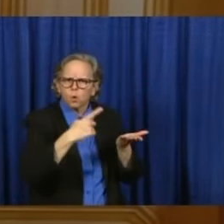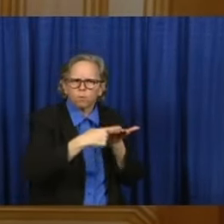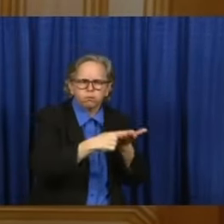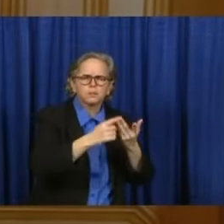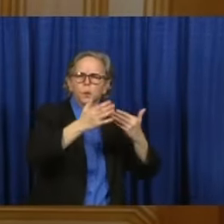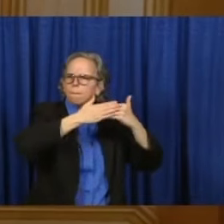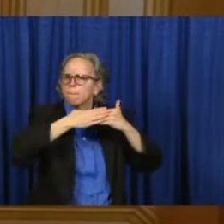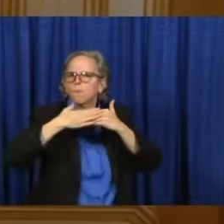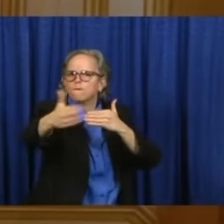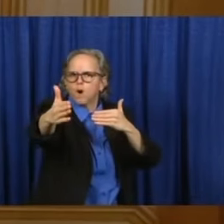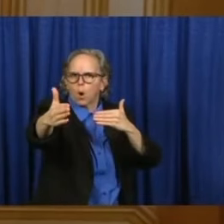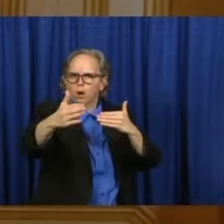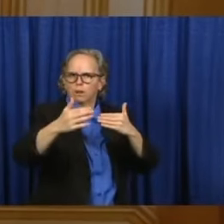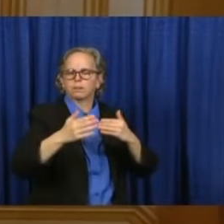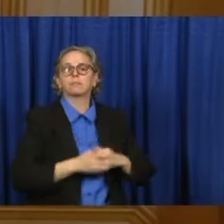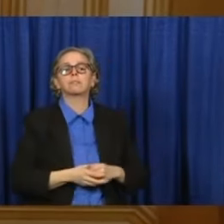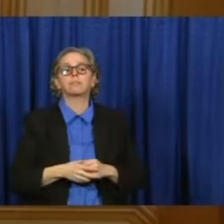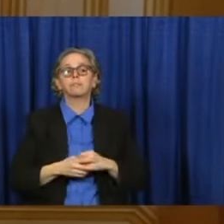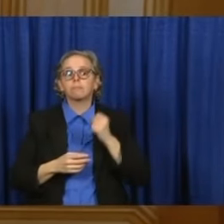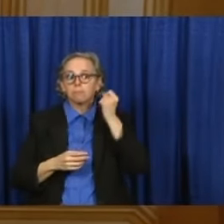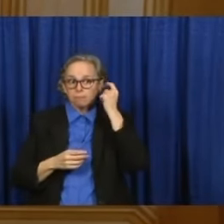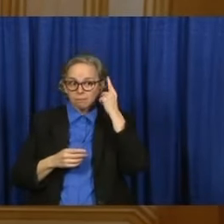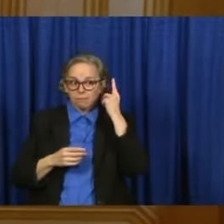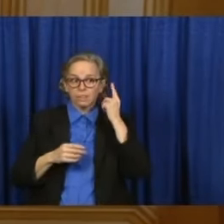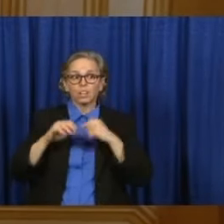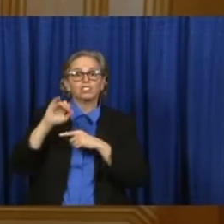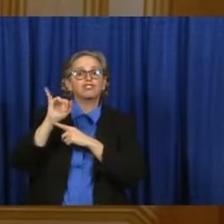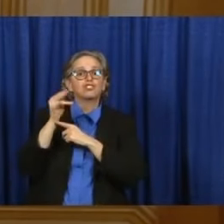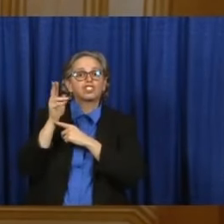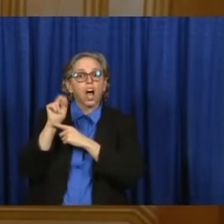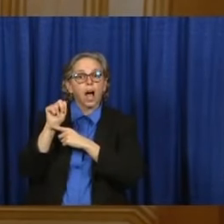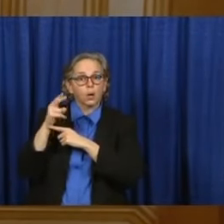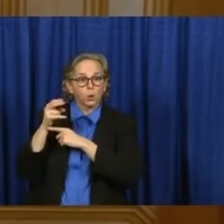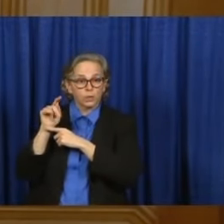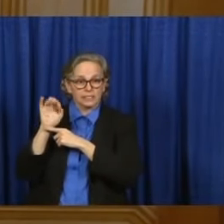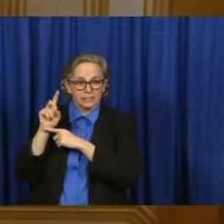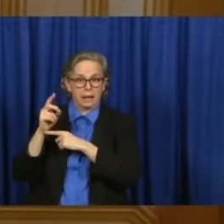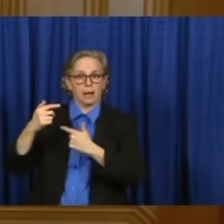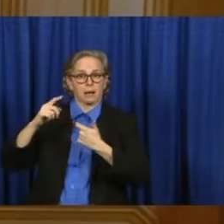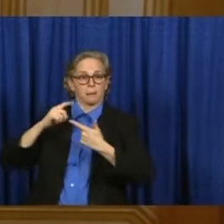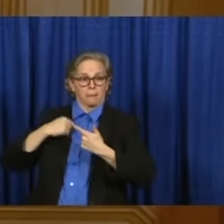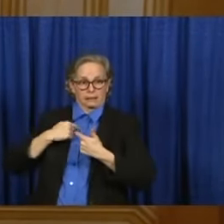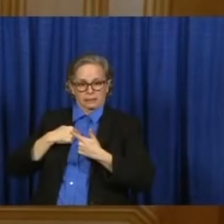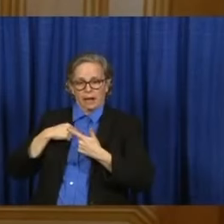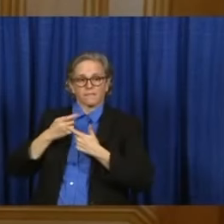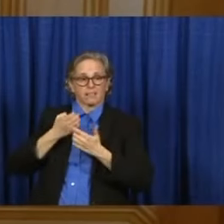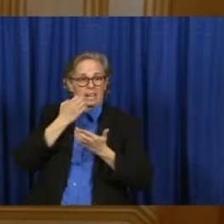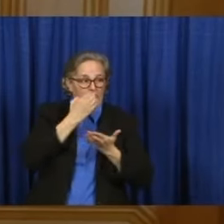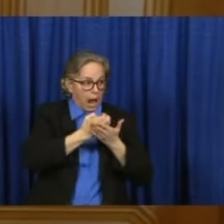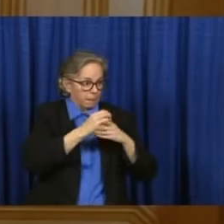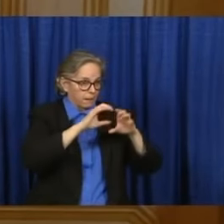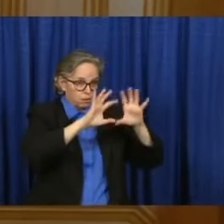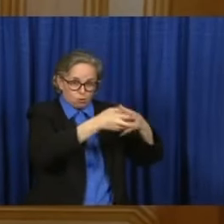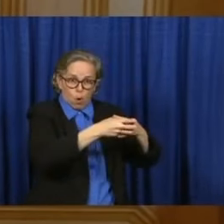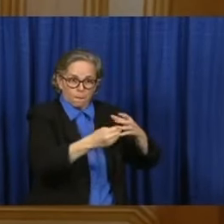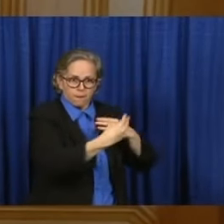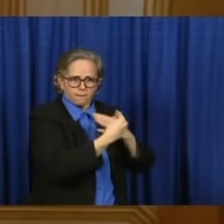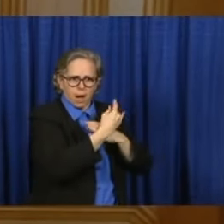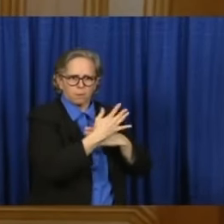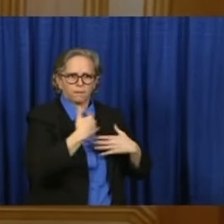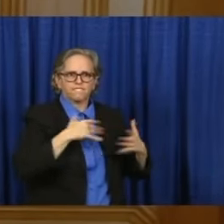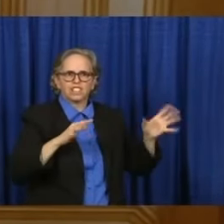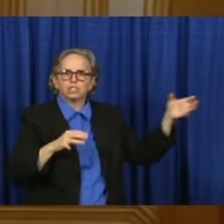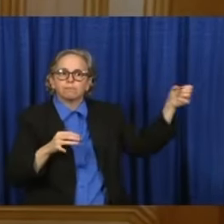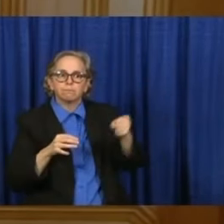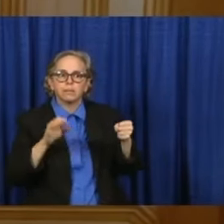advising John Husted and myself and our administration will be this economic advisory group. We've asked Frank Sullivan,